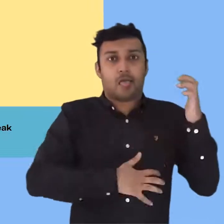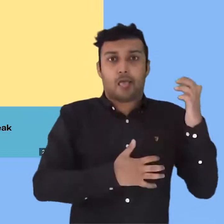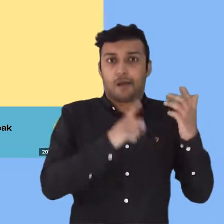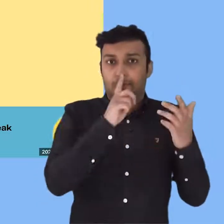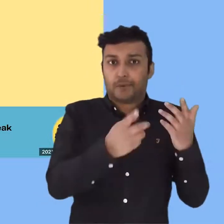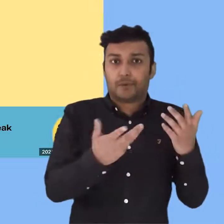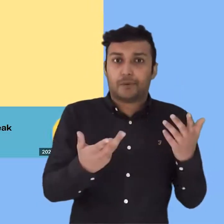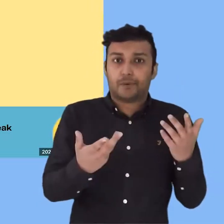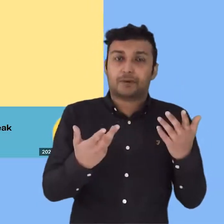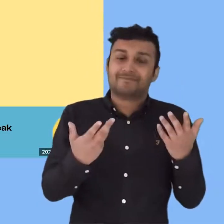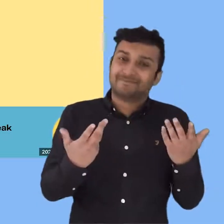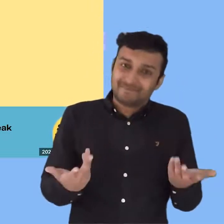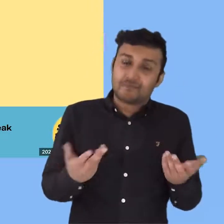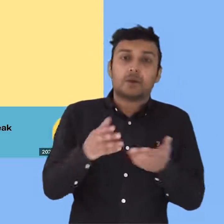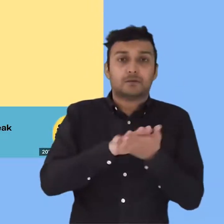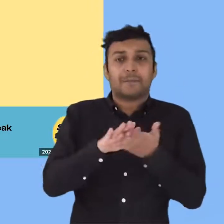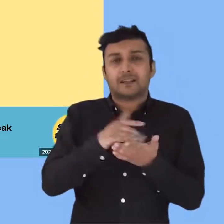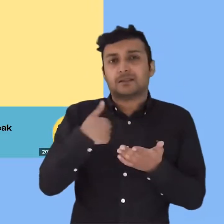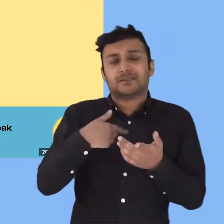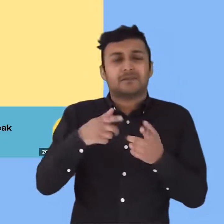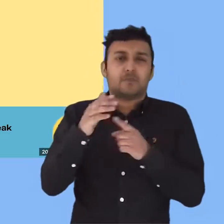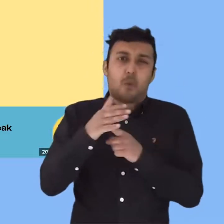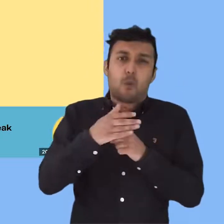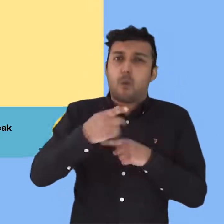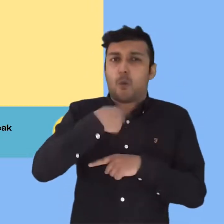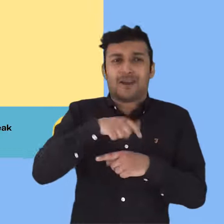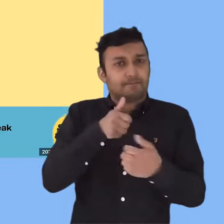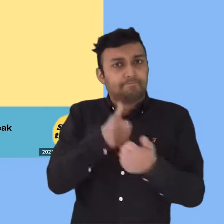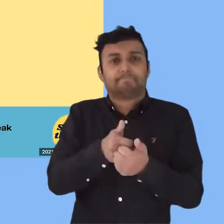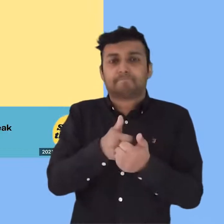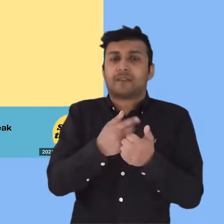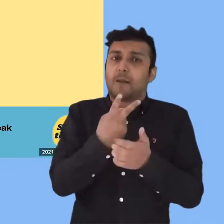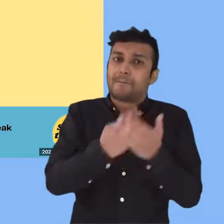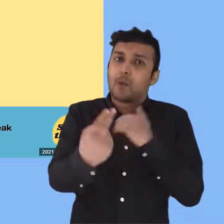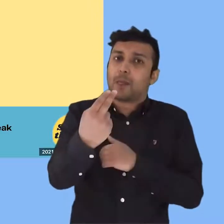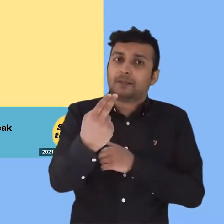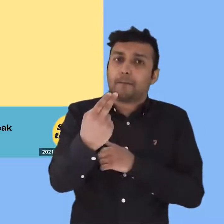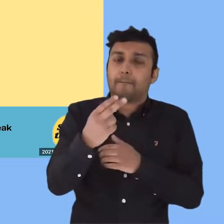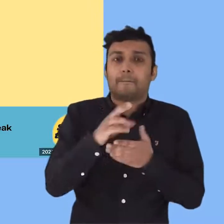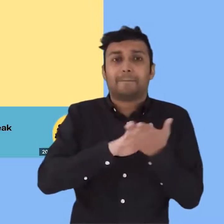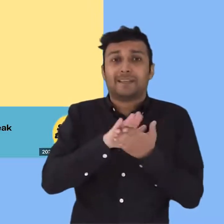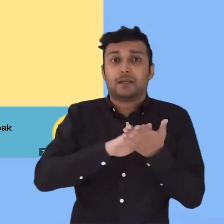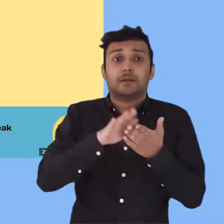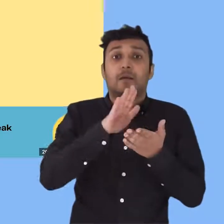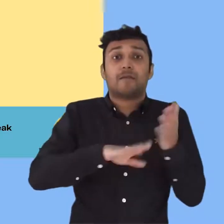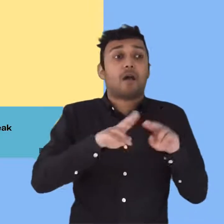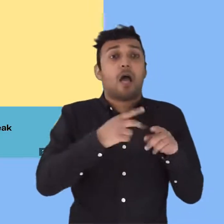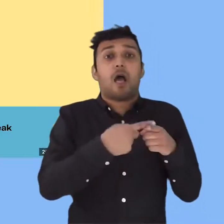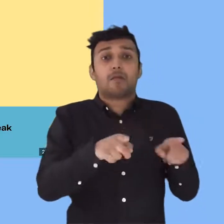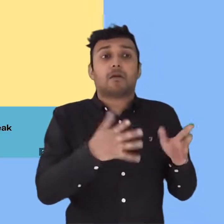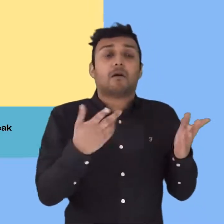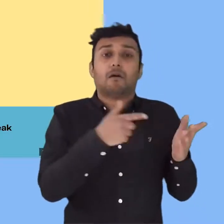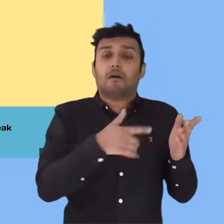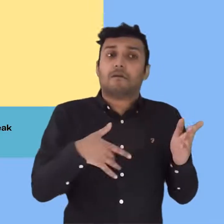to do is champion bilingualism, empower parents with the knowledge that